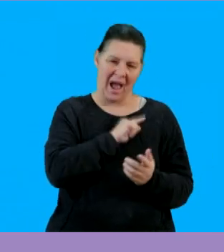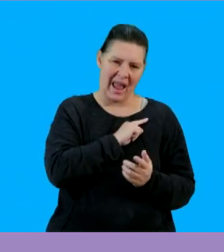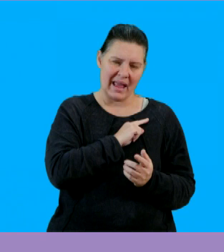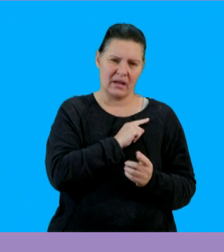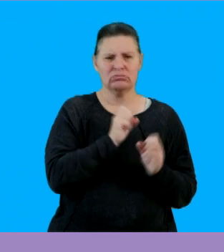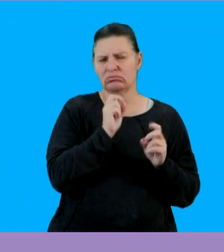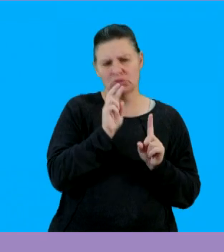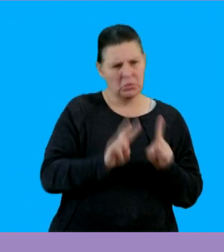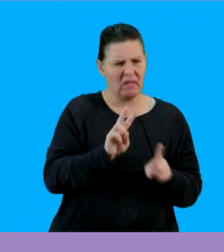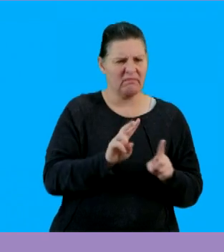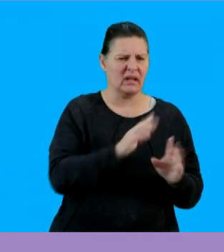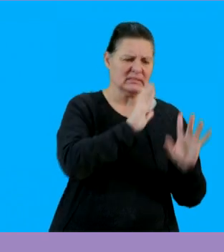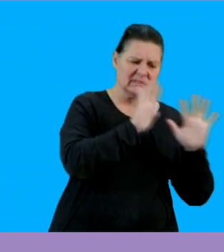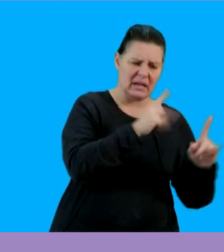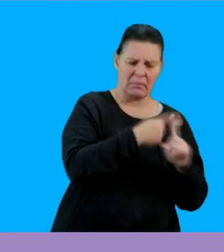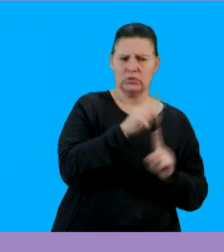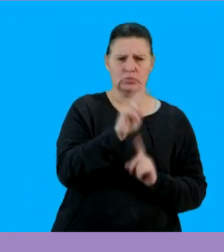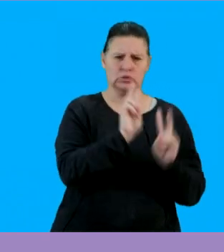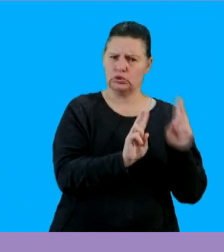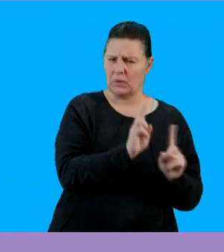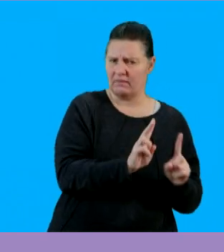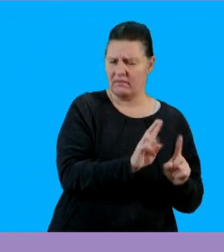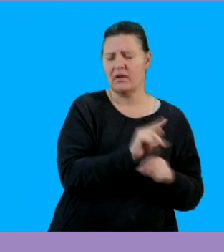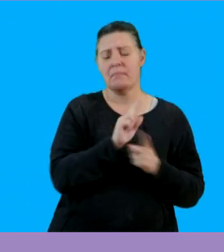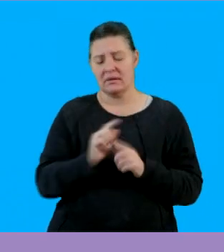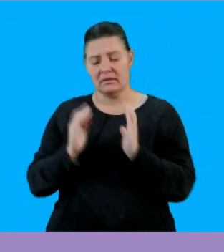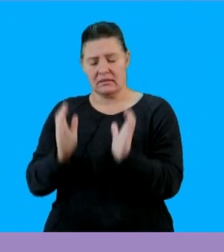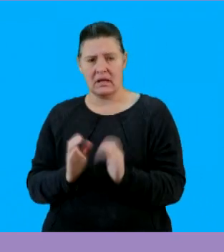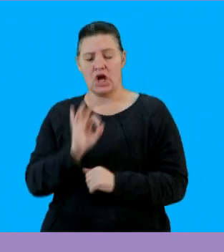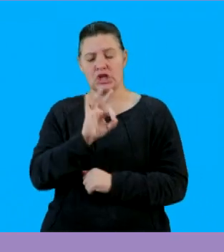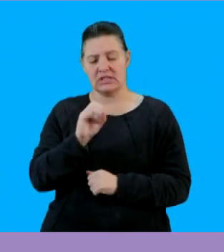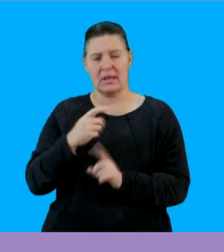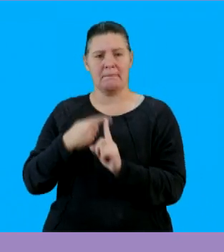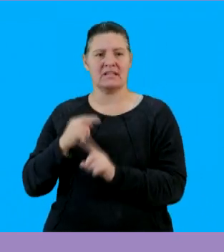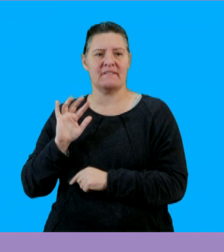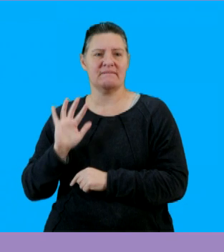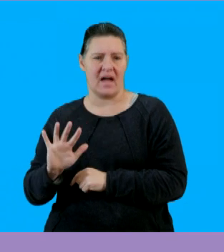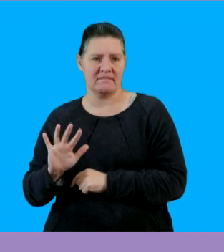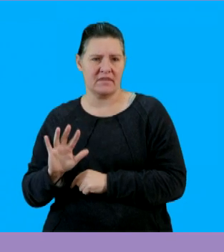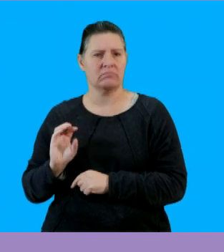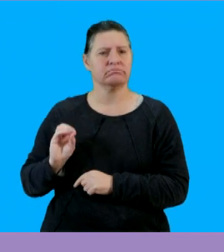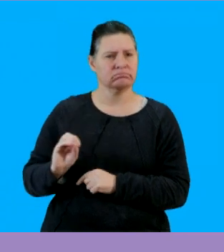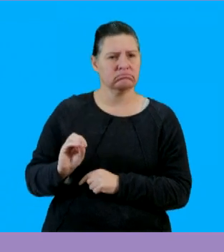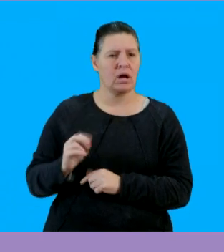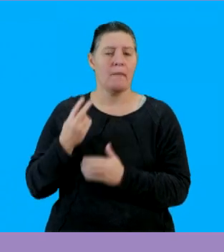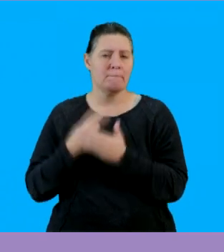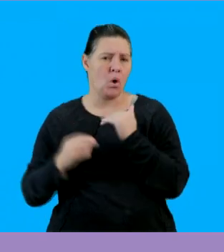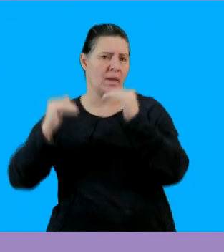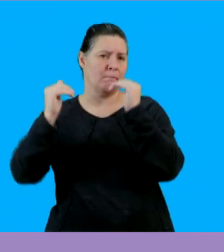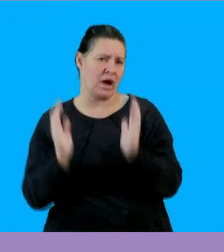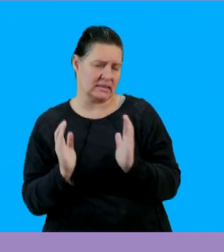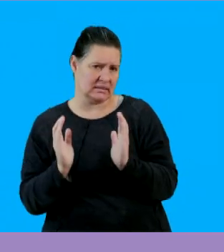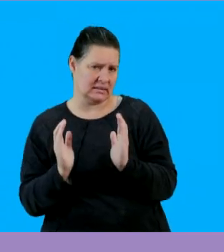12 is 10 plus 2. Then I've written 35 as 30 plus 5. And I've placed them both